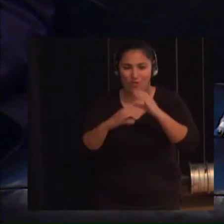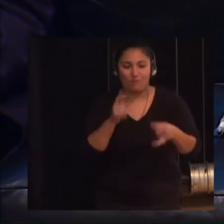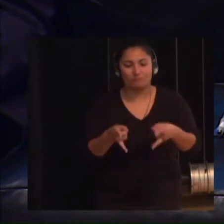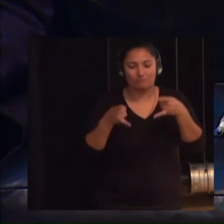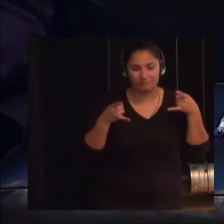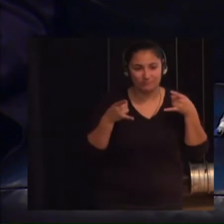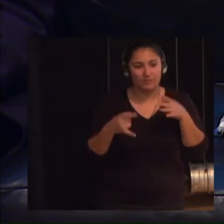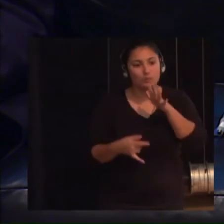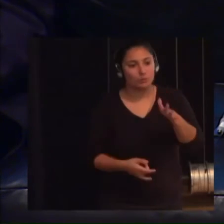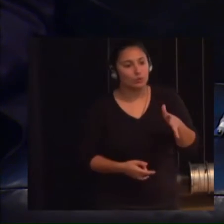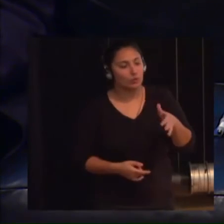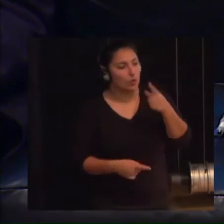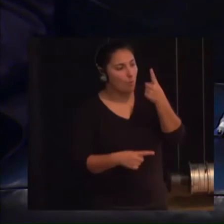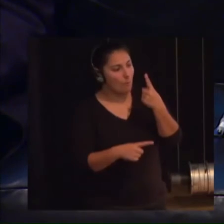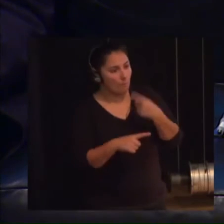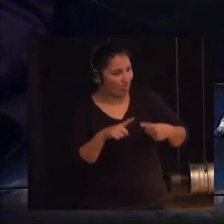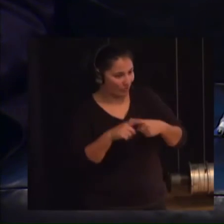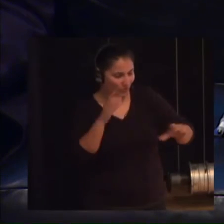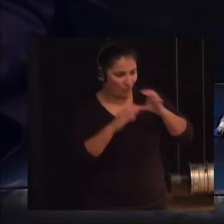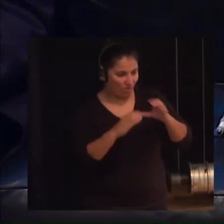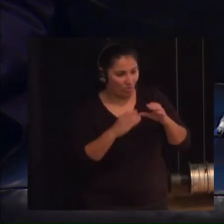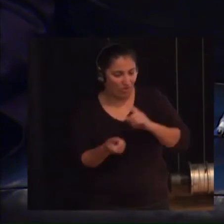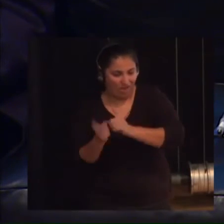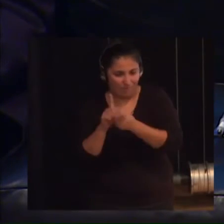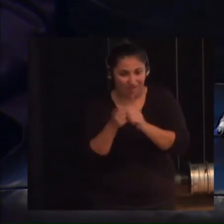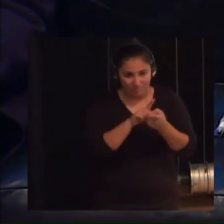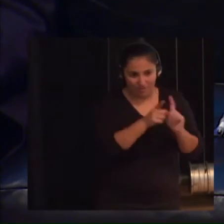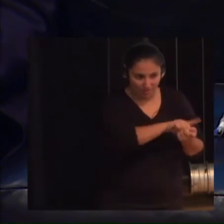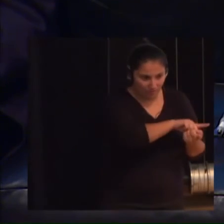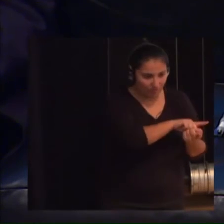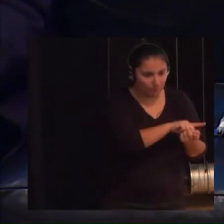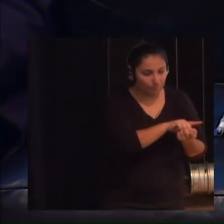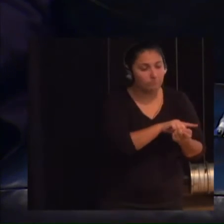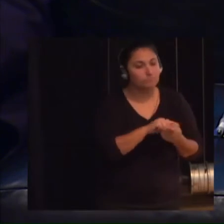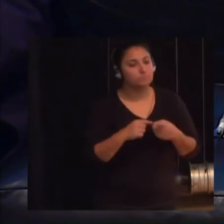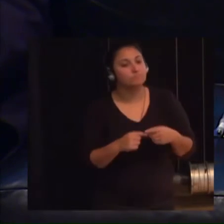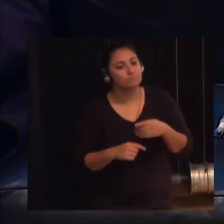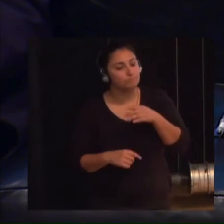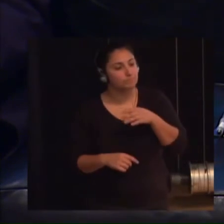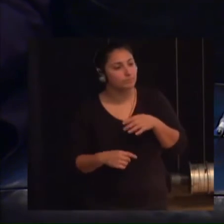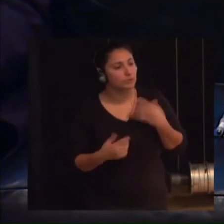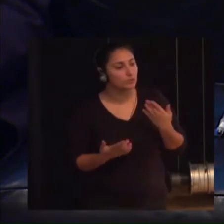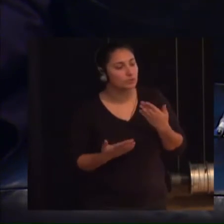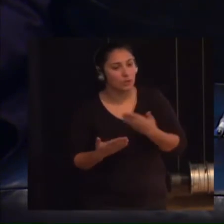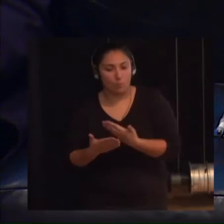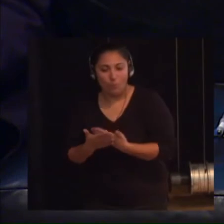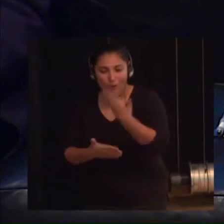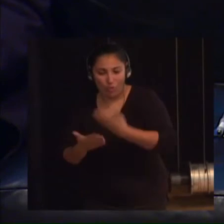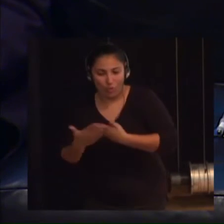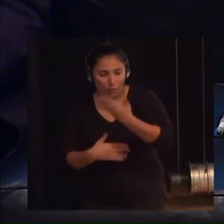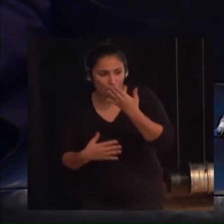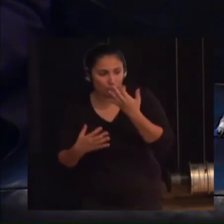radical transformation, and that we're moving from, you know, established newspapers like the FT to blogs and Facebook. I think it's